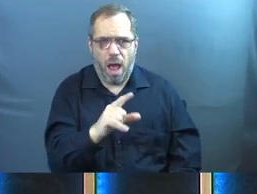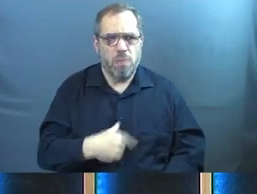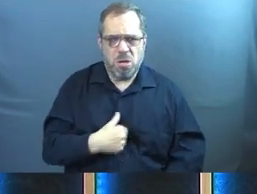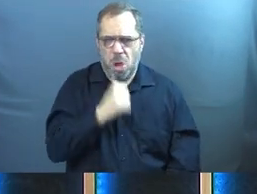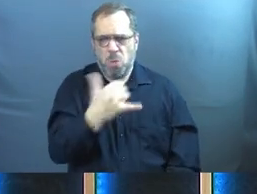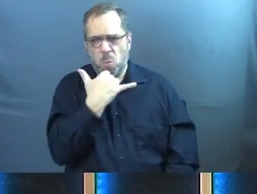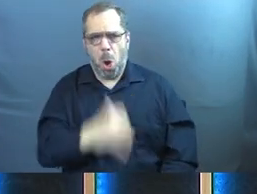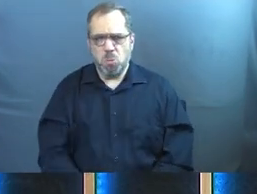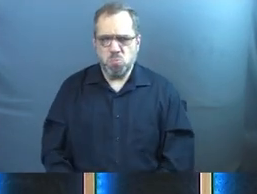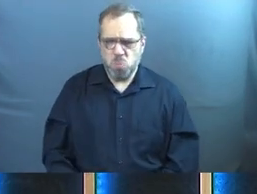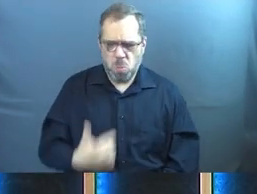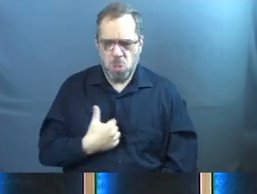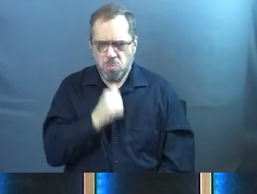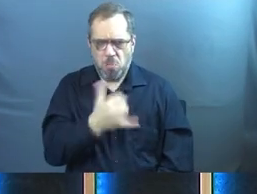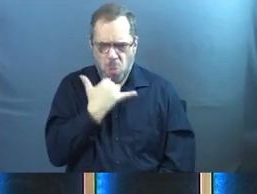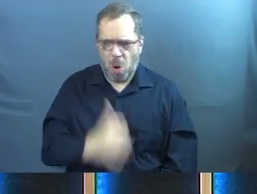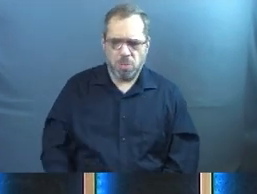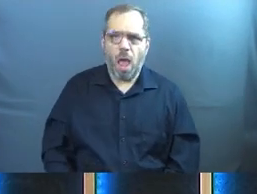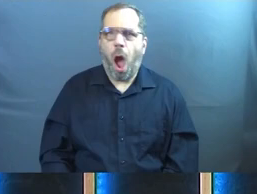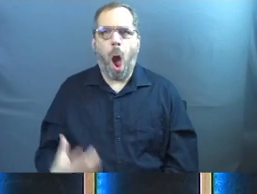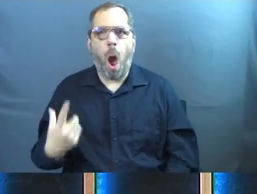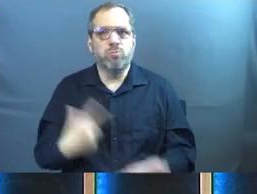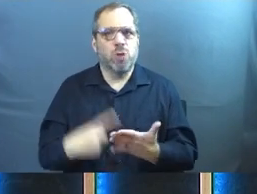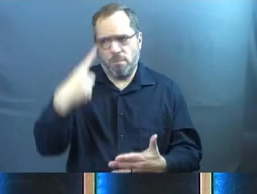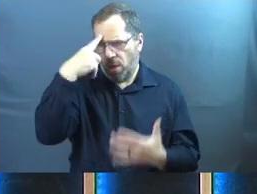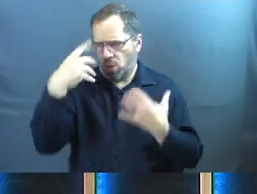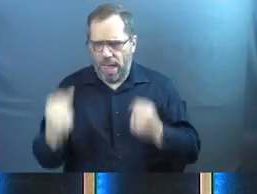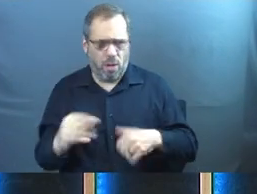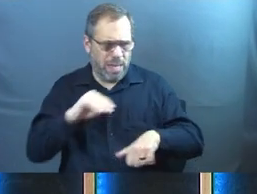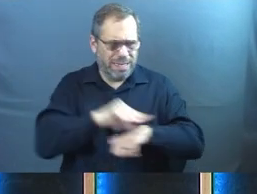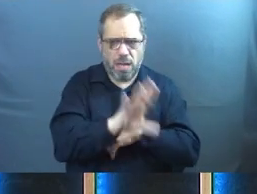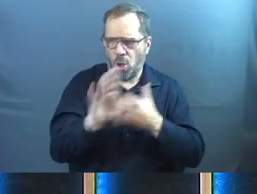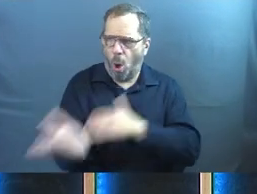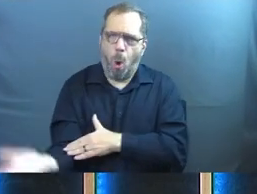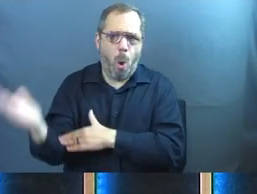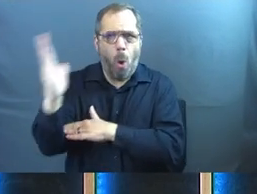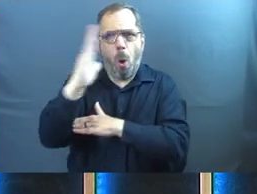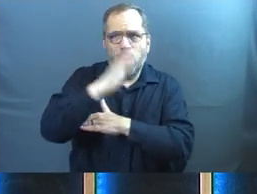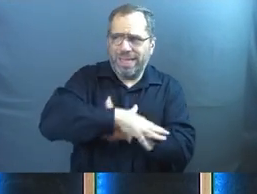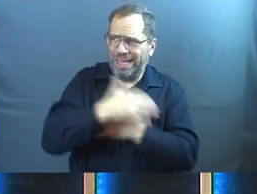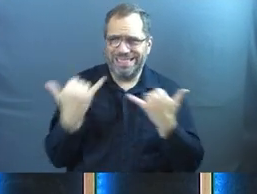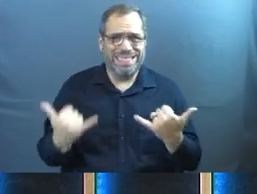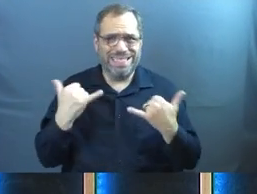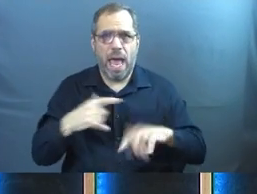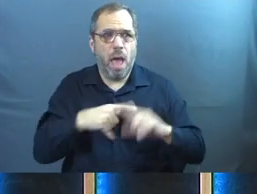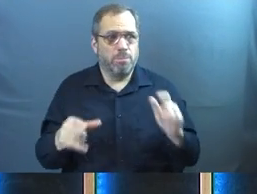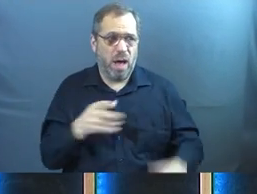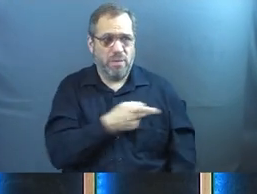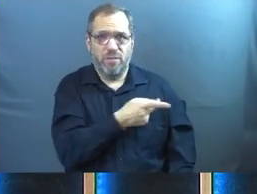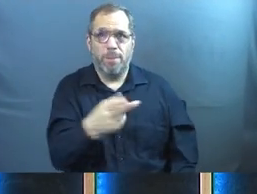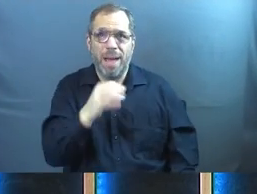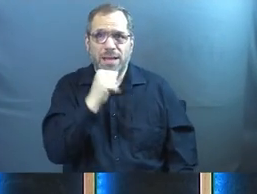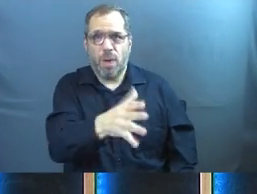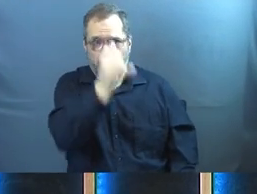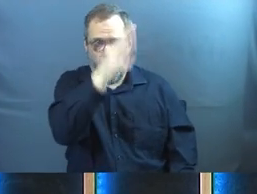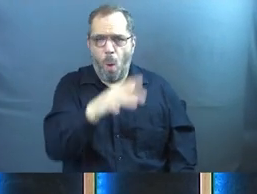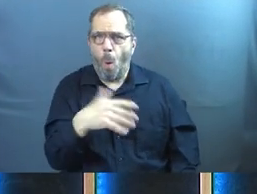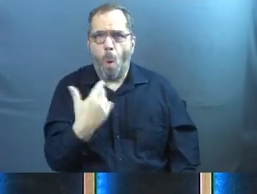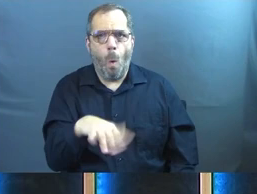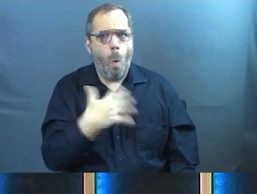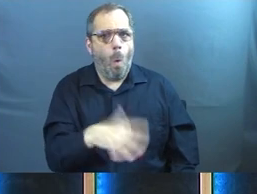at admitting when they needed stuff. Like, we can talk about mental health and counselors all day long in this generation, but for them, that was